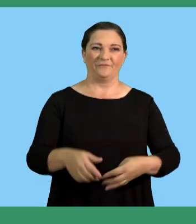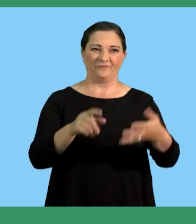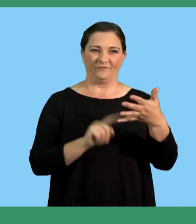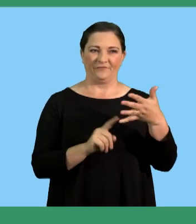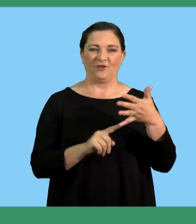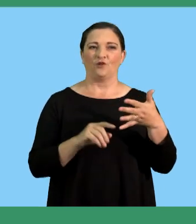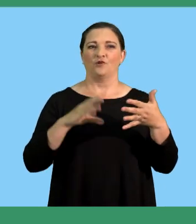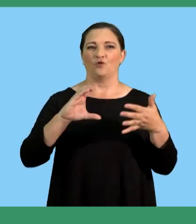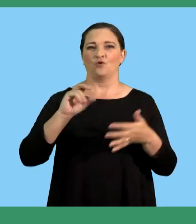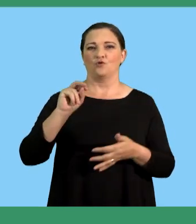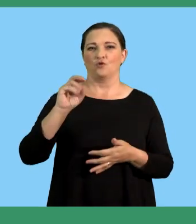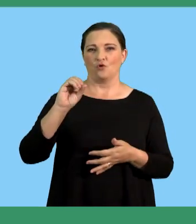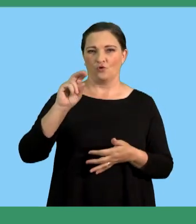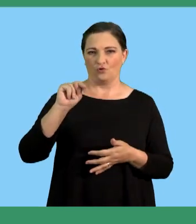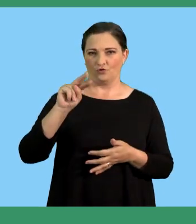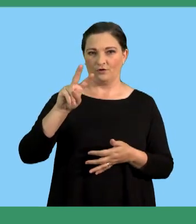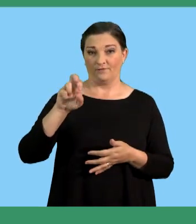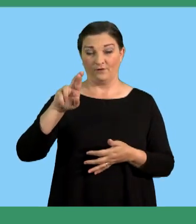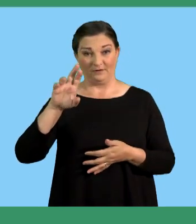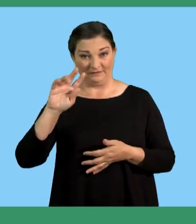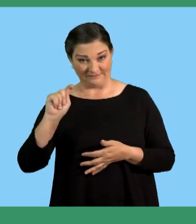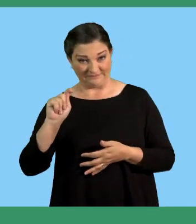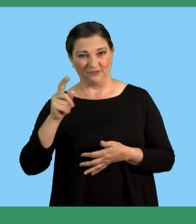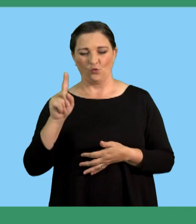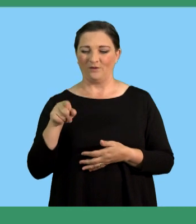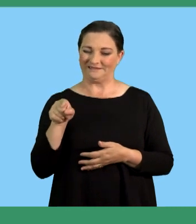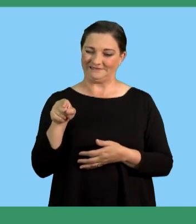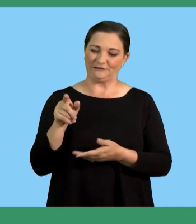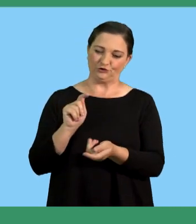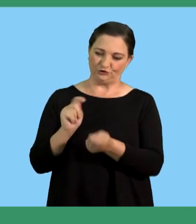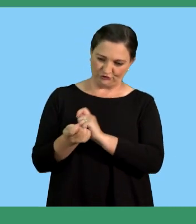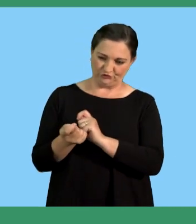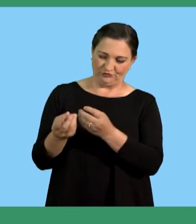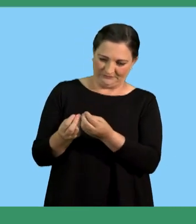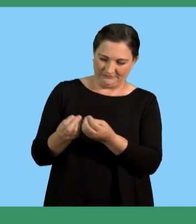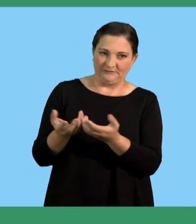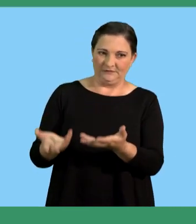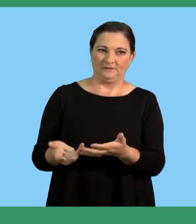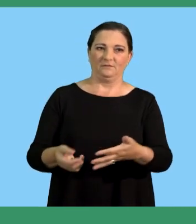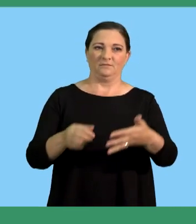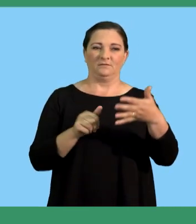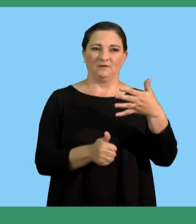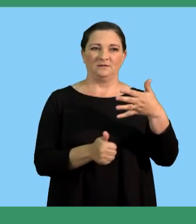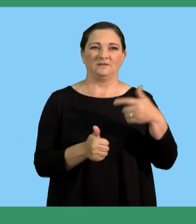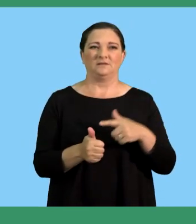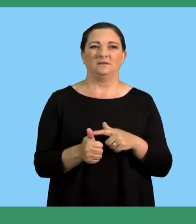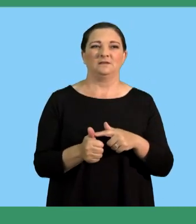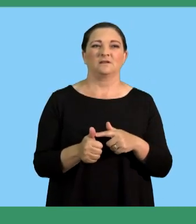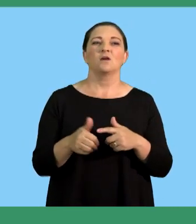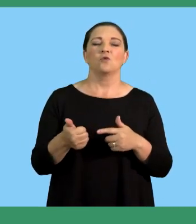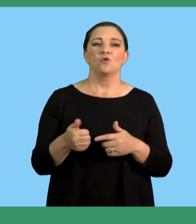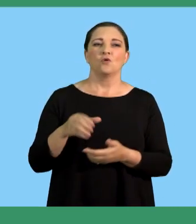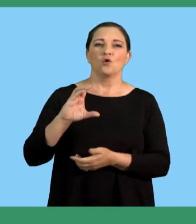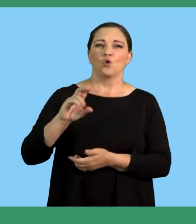lesson, is the term convert, which refers to the changing of something. And then we also have the term cumulative, which refers to